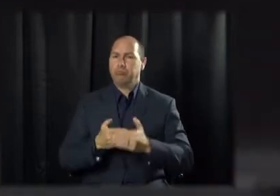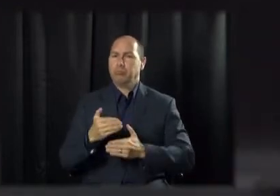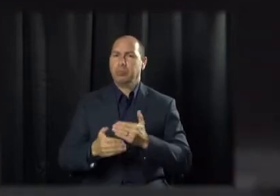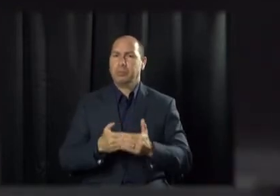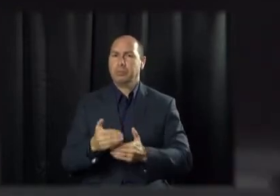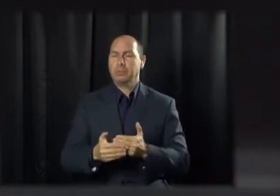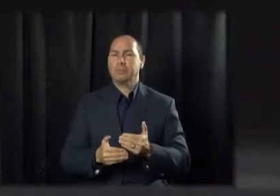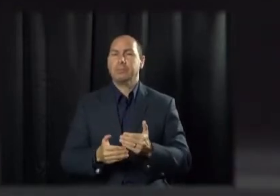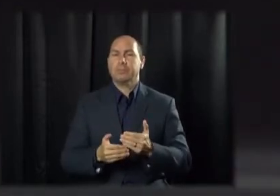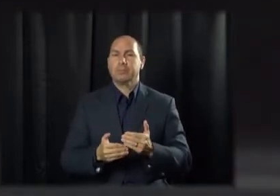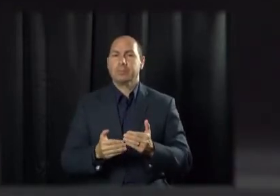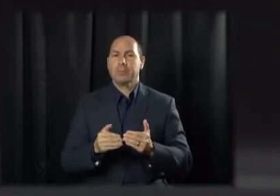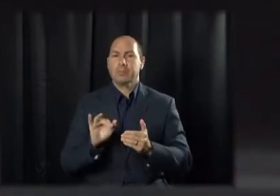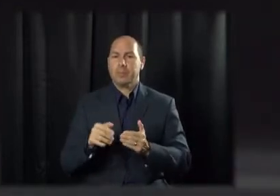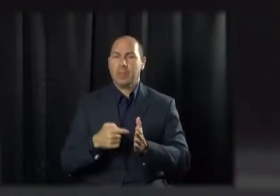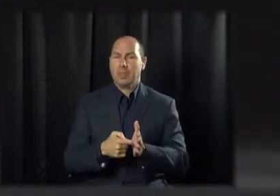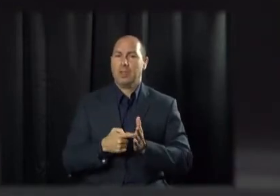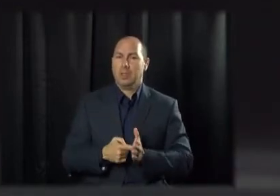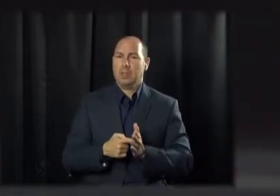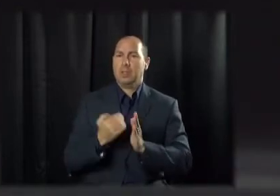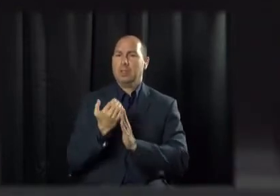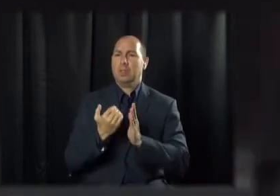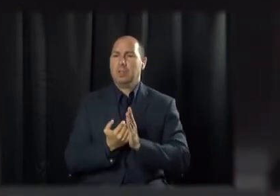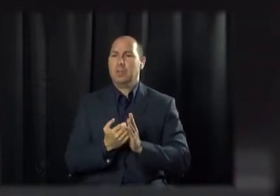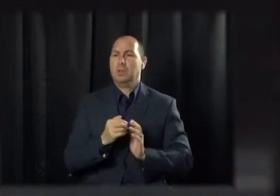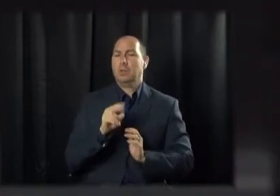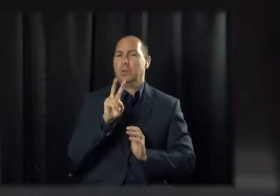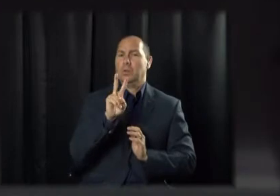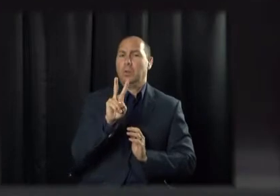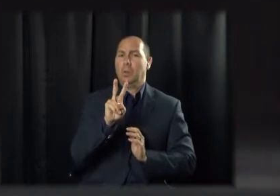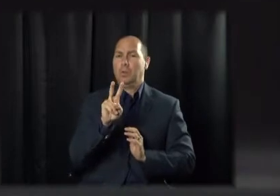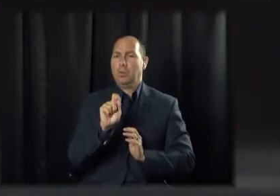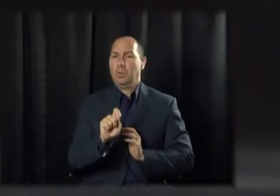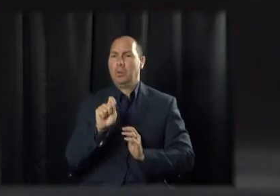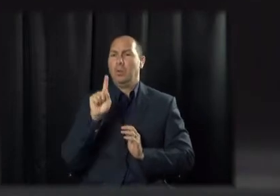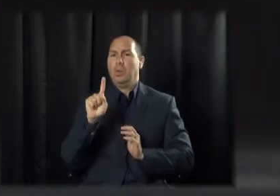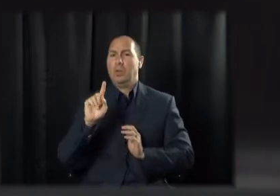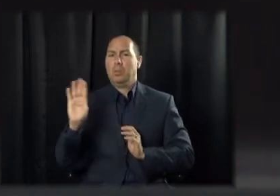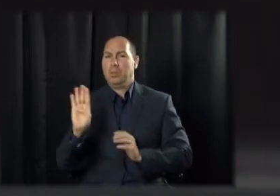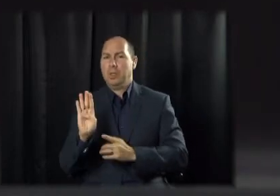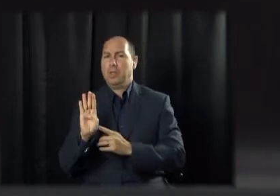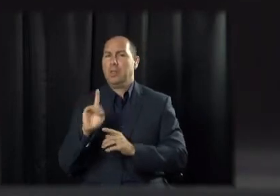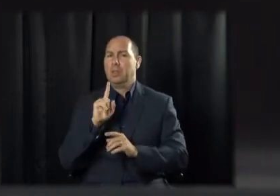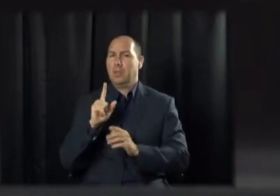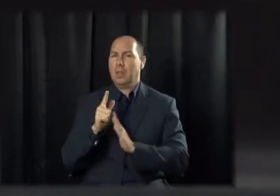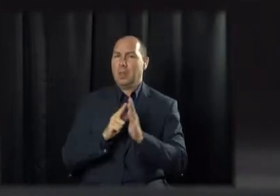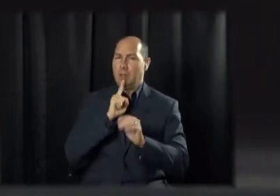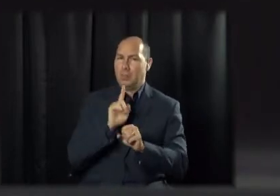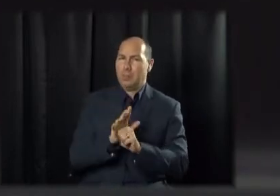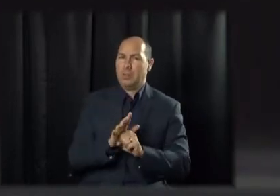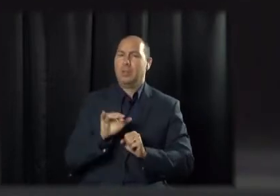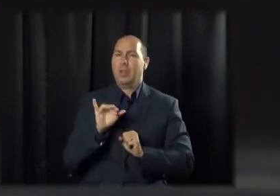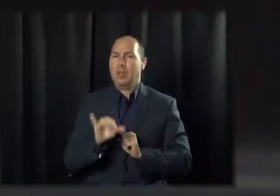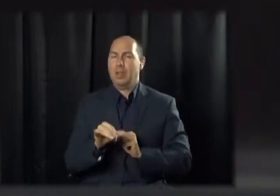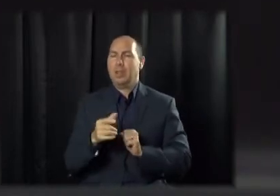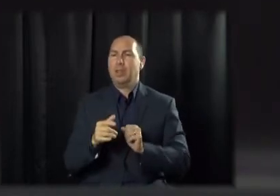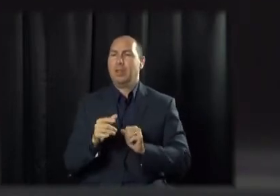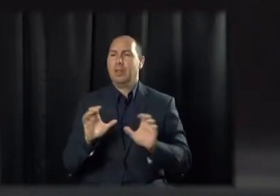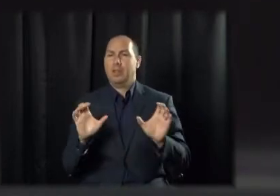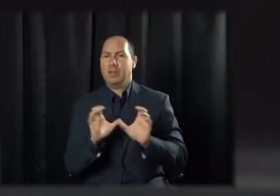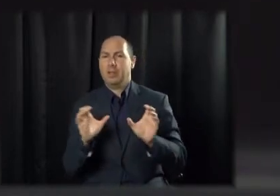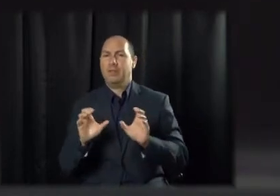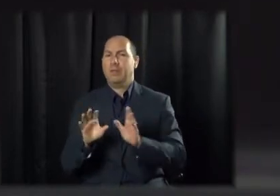applicable requirements of Section 201B of PROMESA, which define the requirements to certify a fiscal plan. The